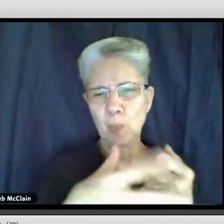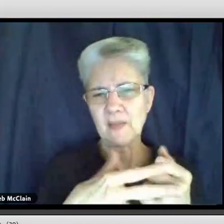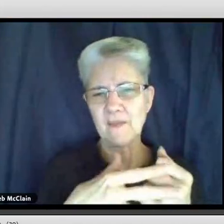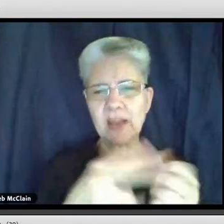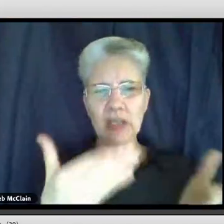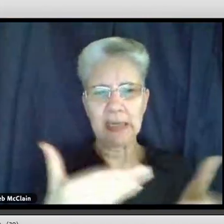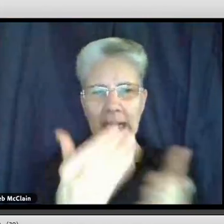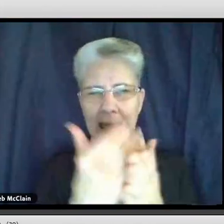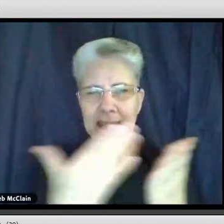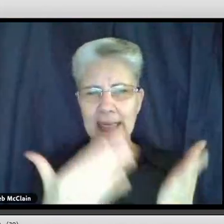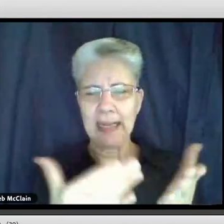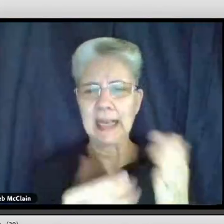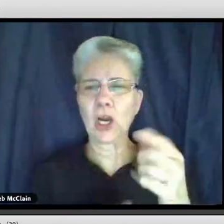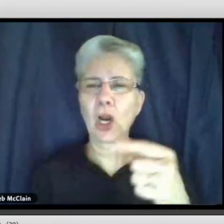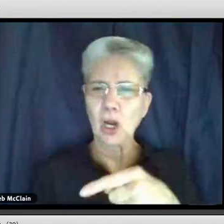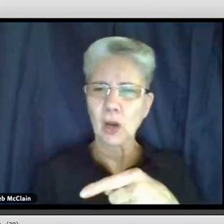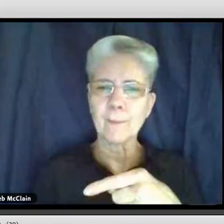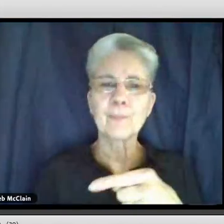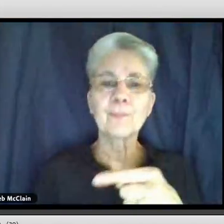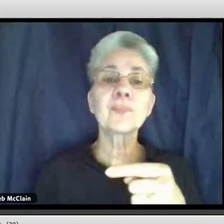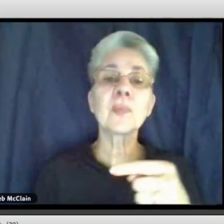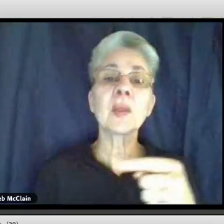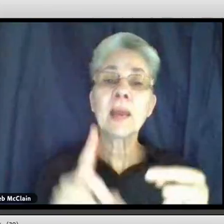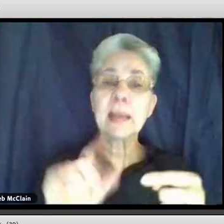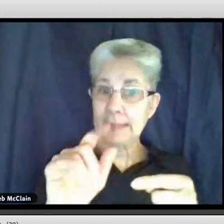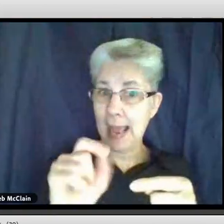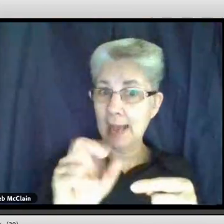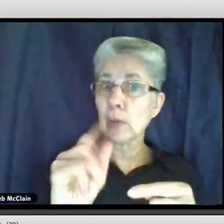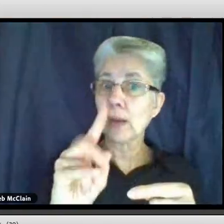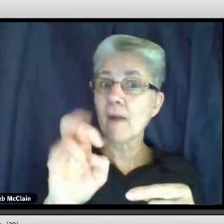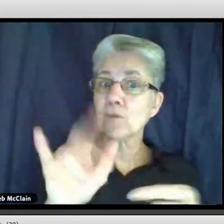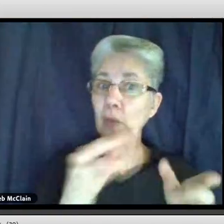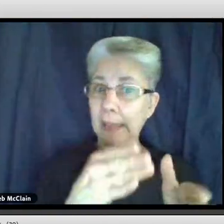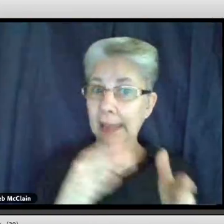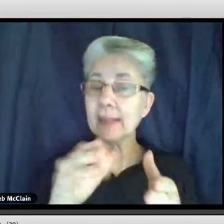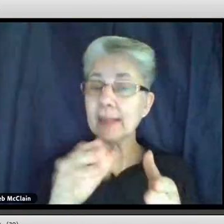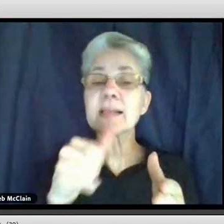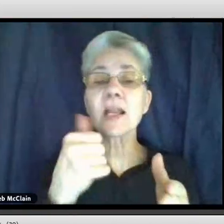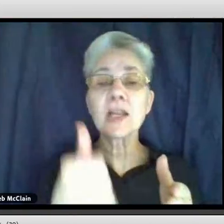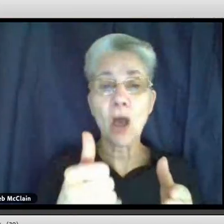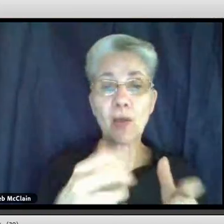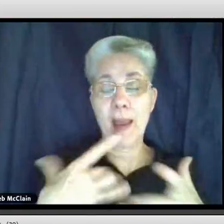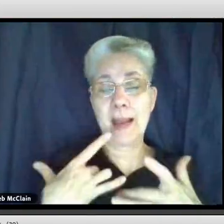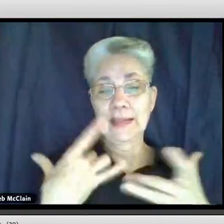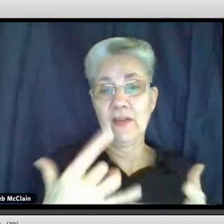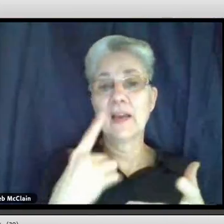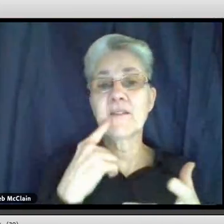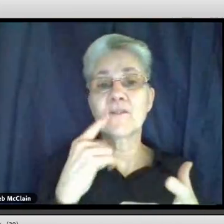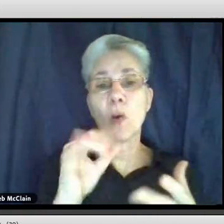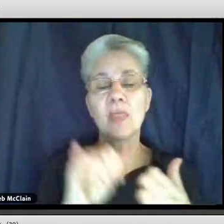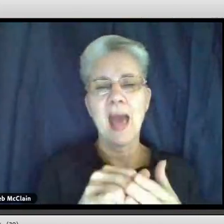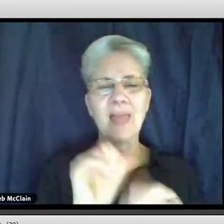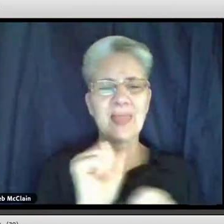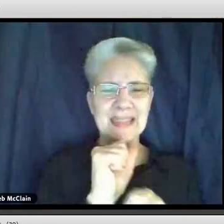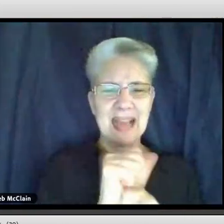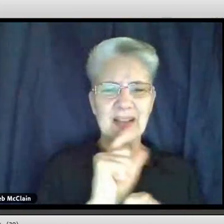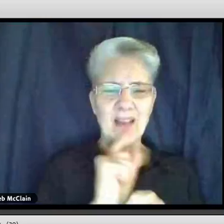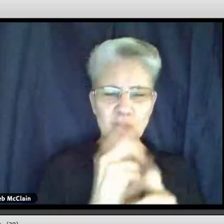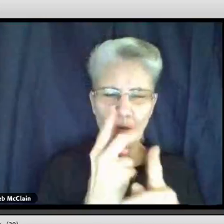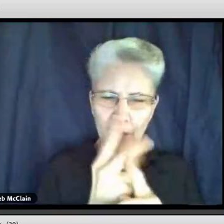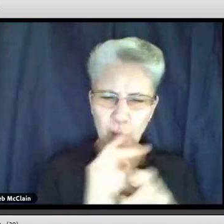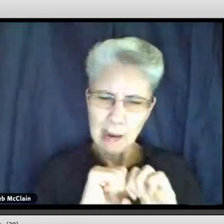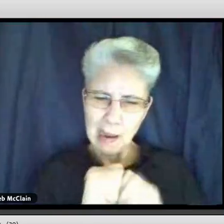here. Data recovery is also a major activity for digital curation. So the tasks of actually figuring